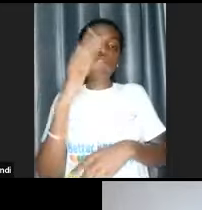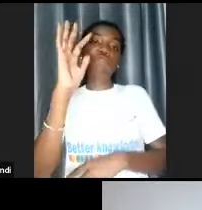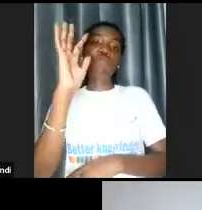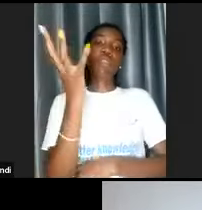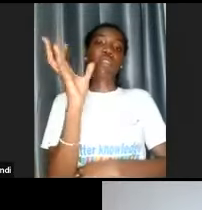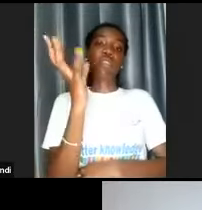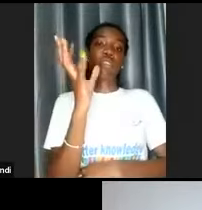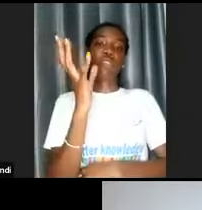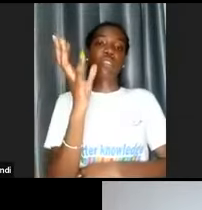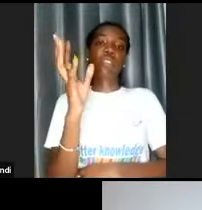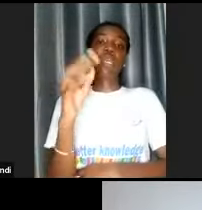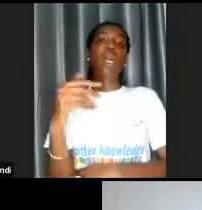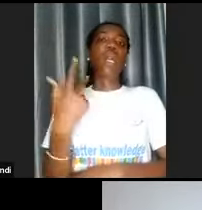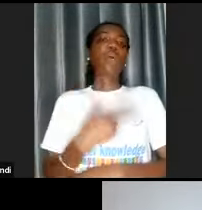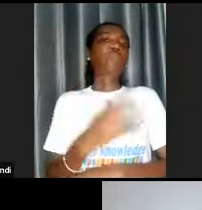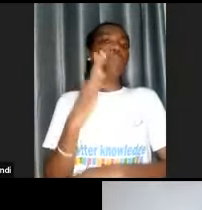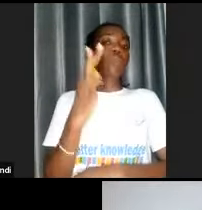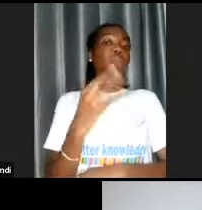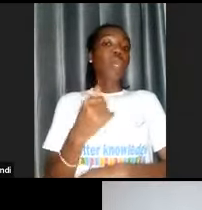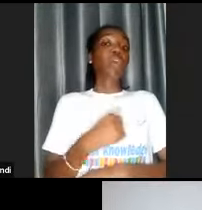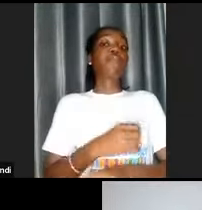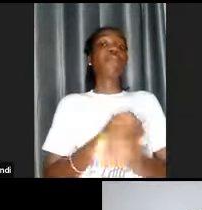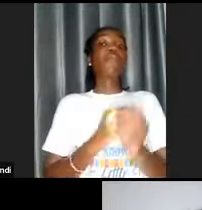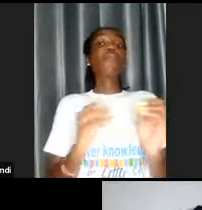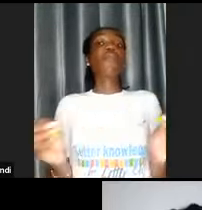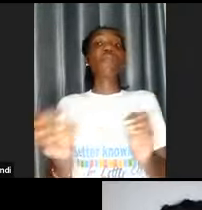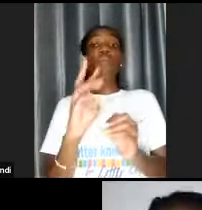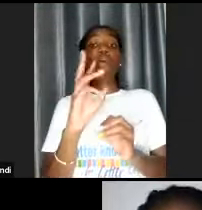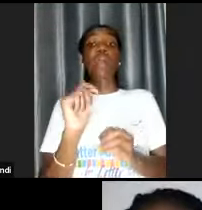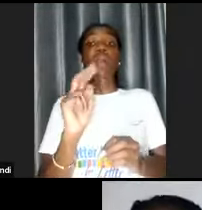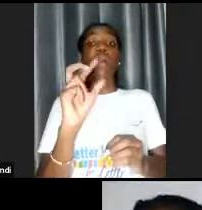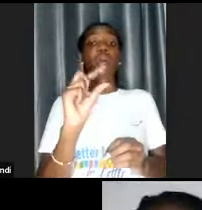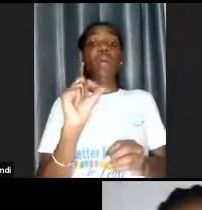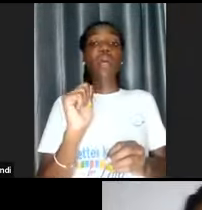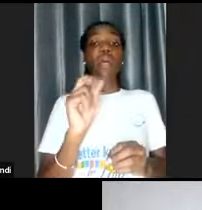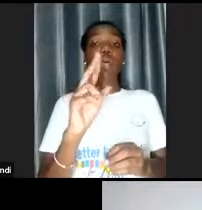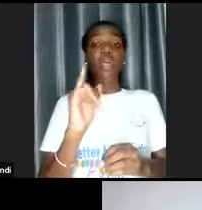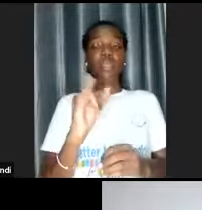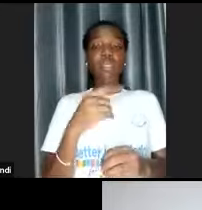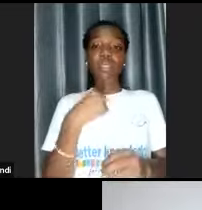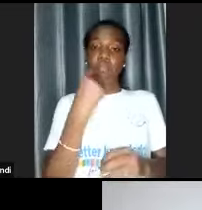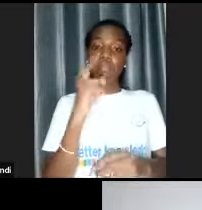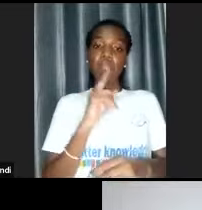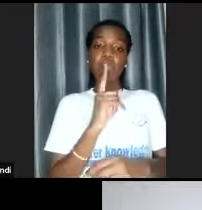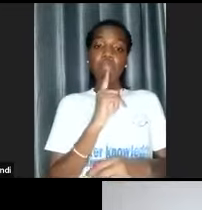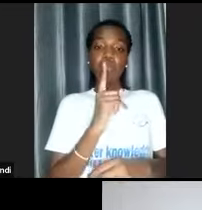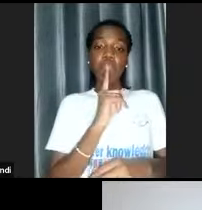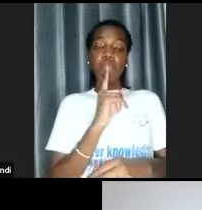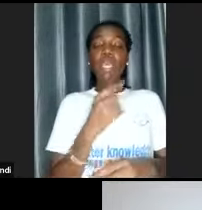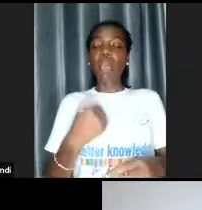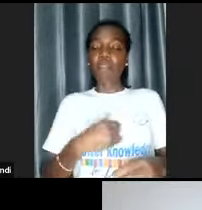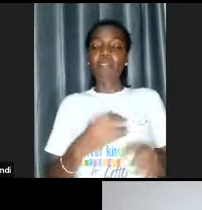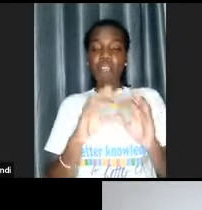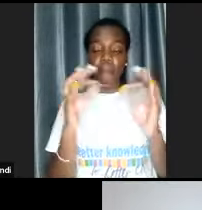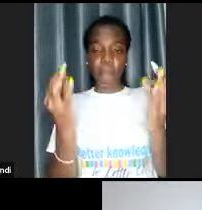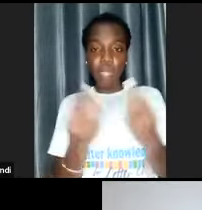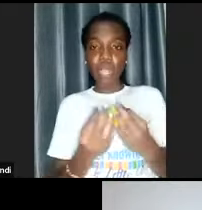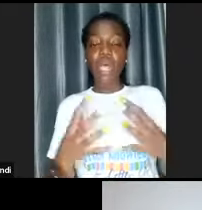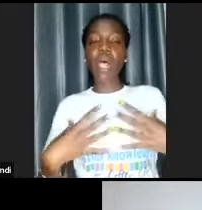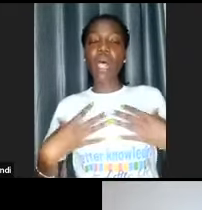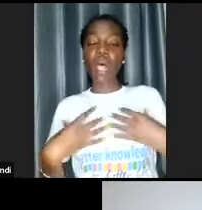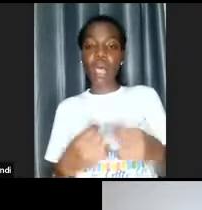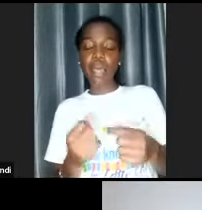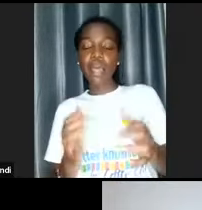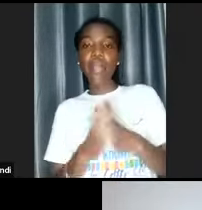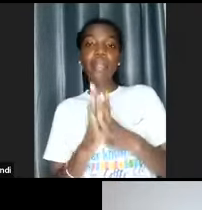there's no future for our generation. We are going to suicide ourselves. It's a family-held belief. The only thing, of course, with conviction is sometimes